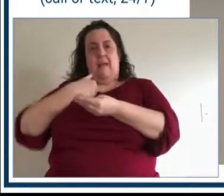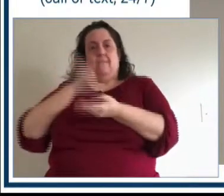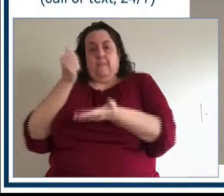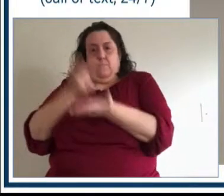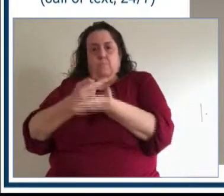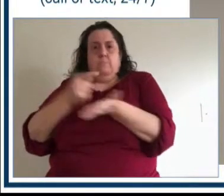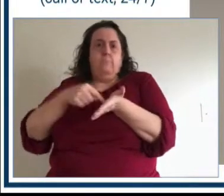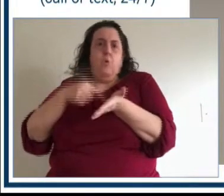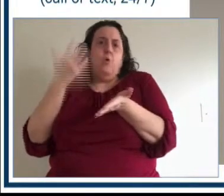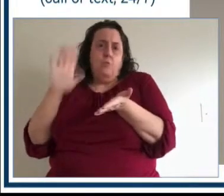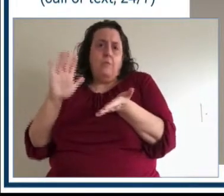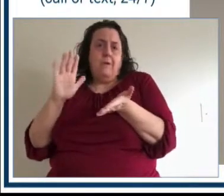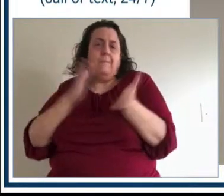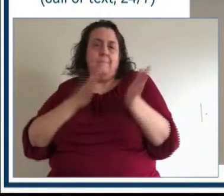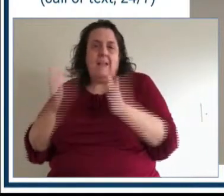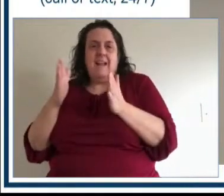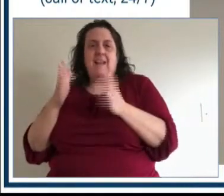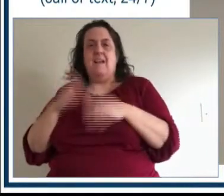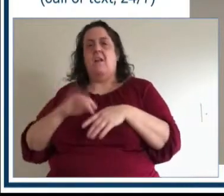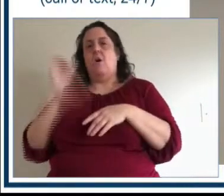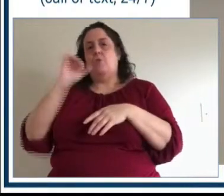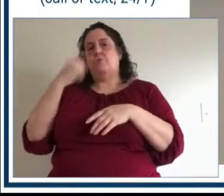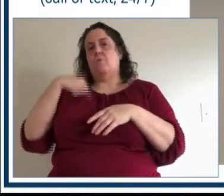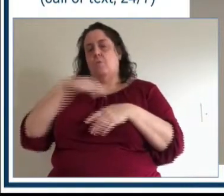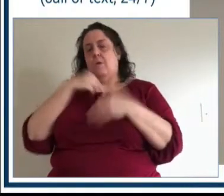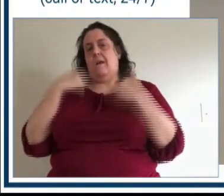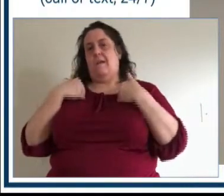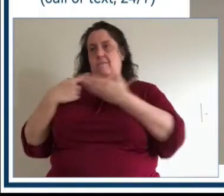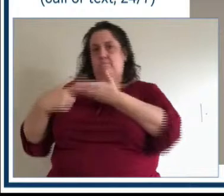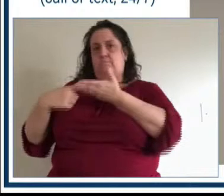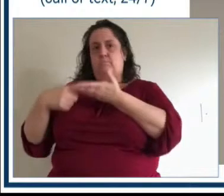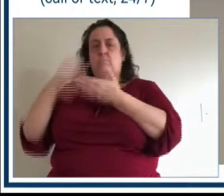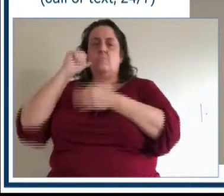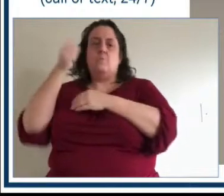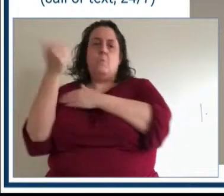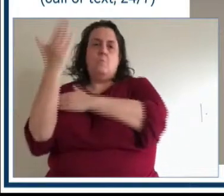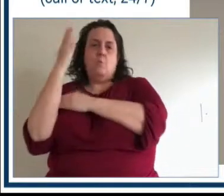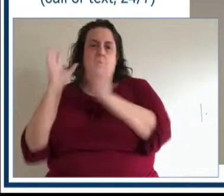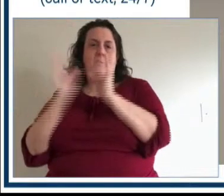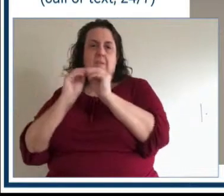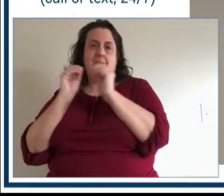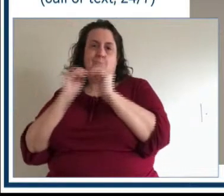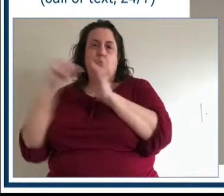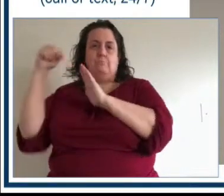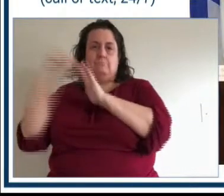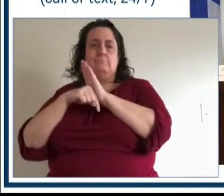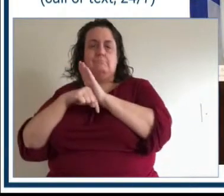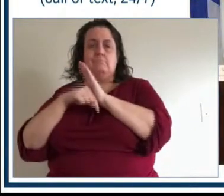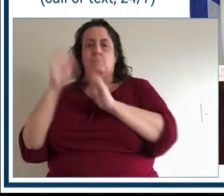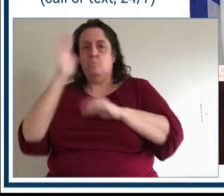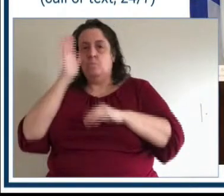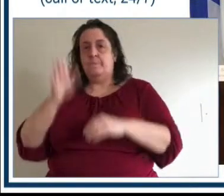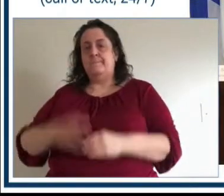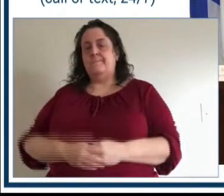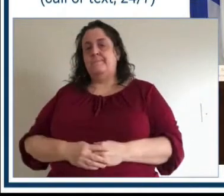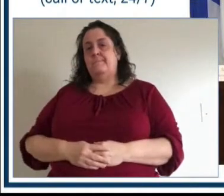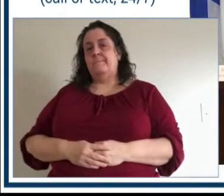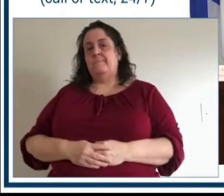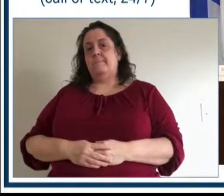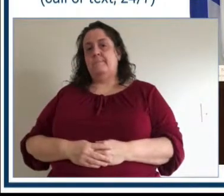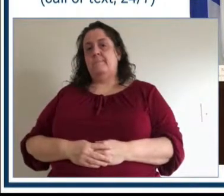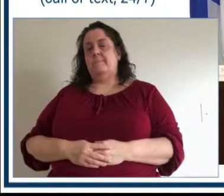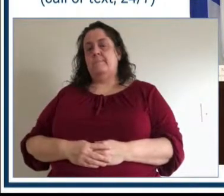I have a consultation with the arts sports sector tomorrow morning to talk in more detail about this. Premier, your tone around the need to hold